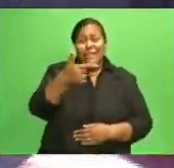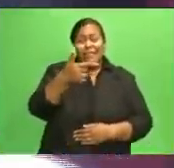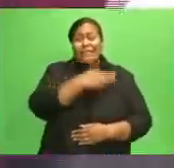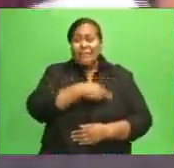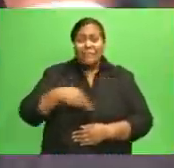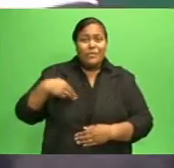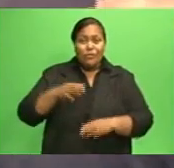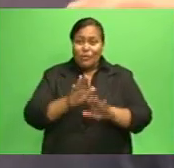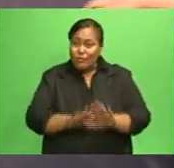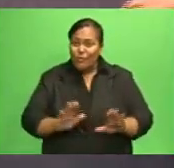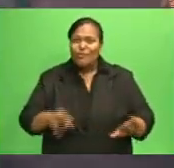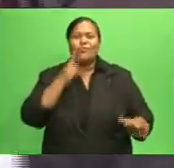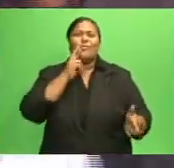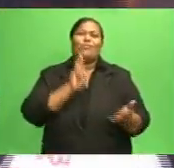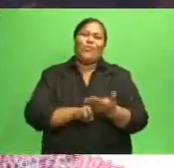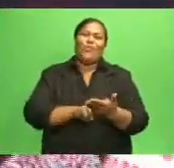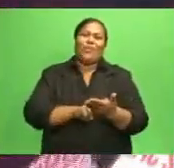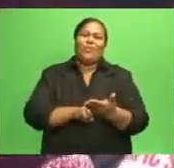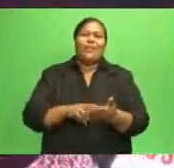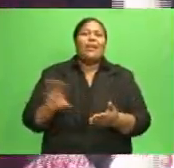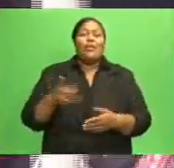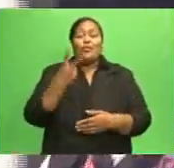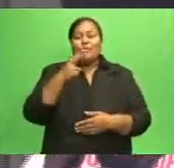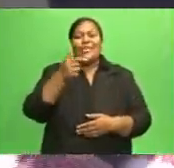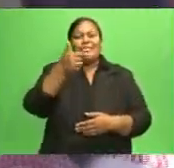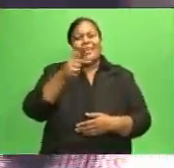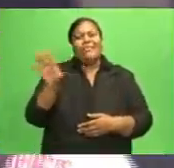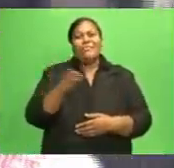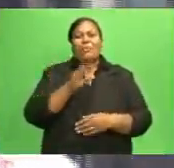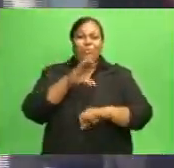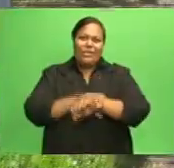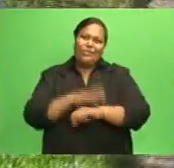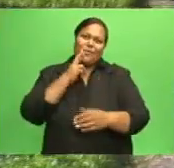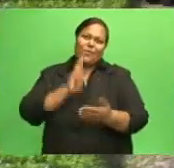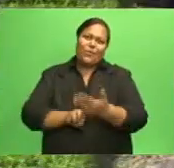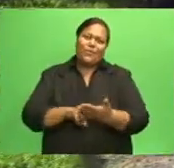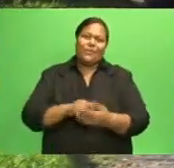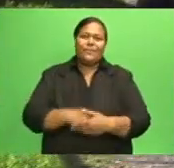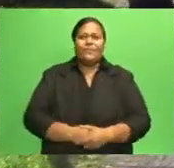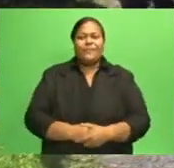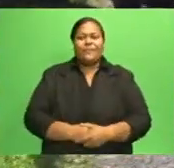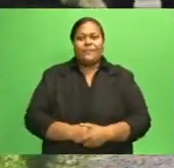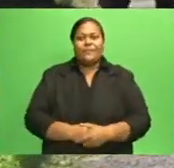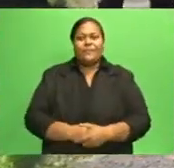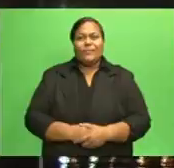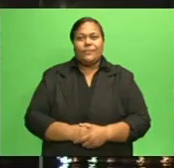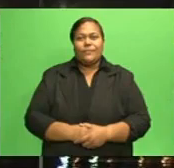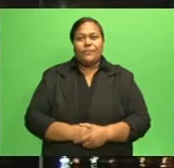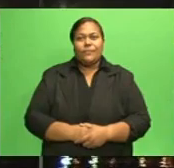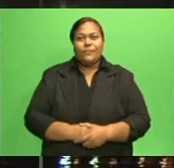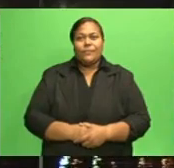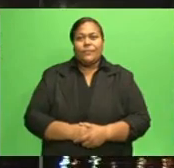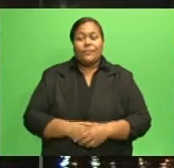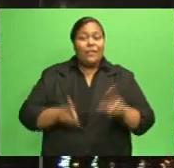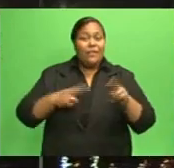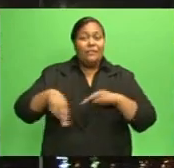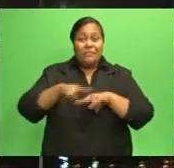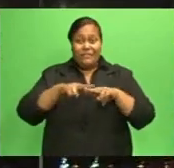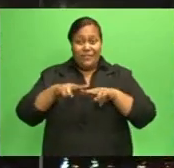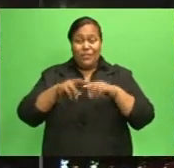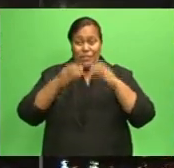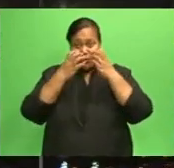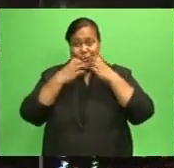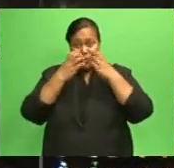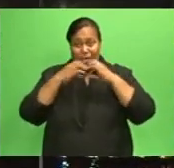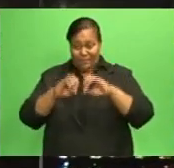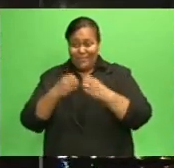of Children and 27 from police. Sainia Nimboila, FBC News. The Fiji Sugar Corporation